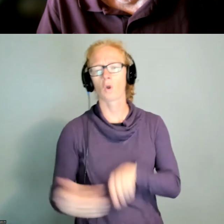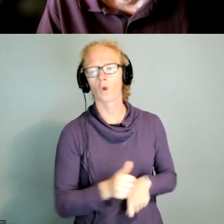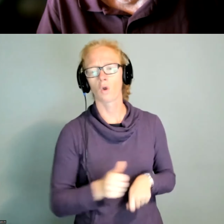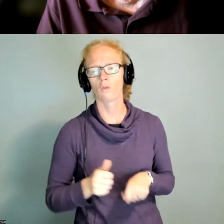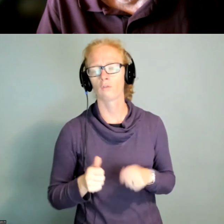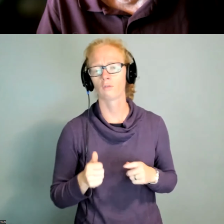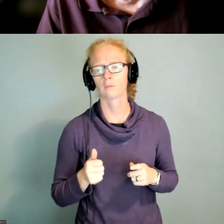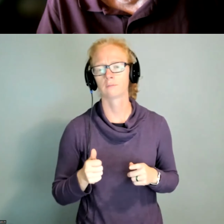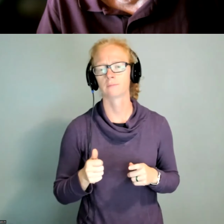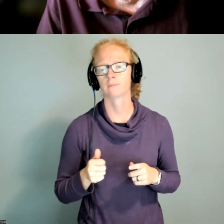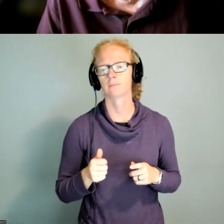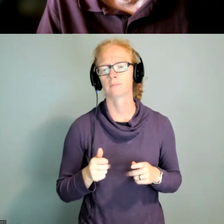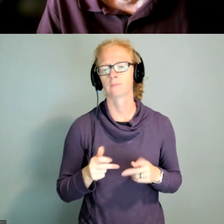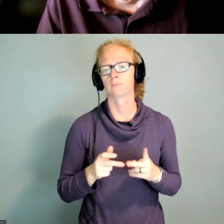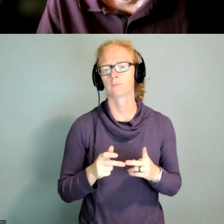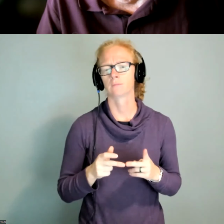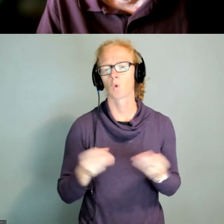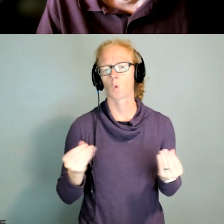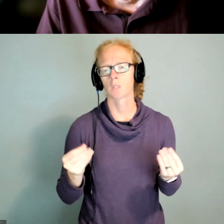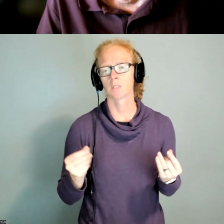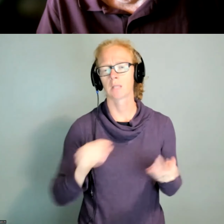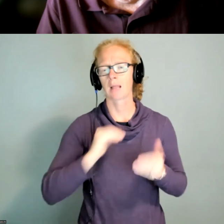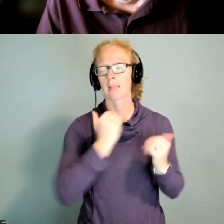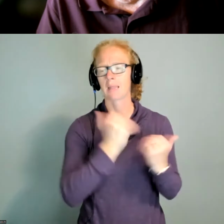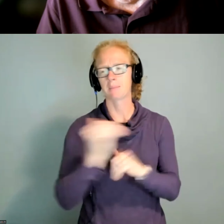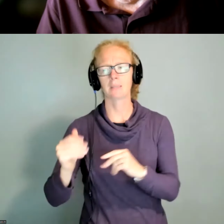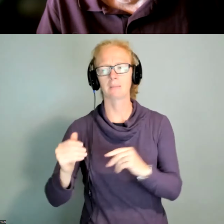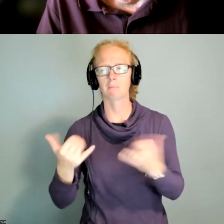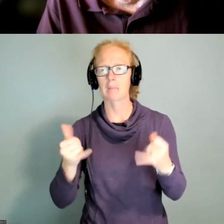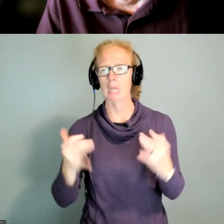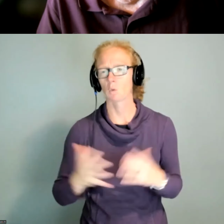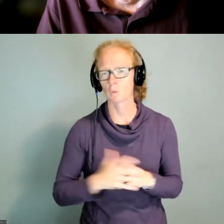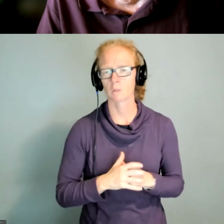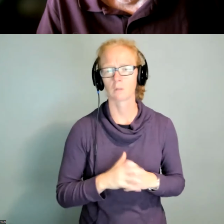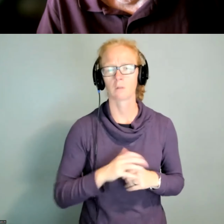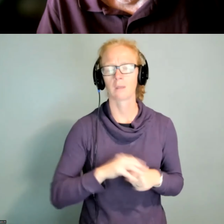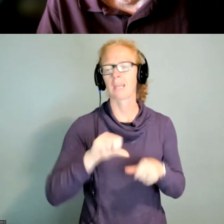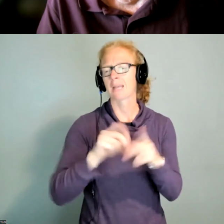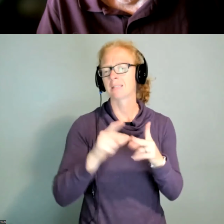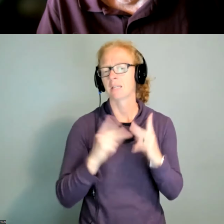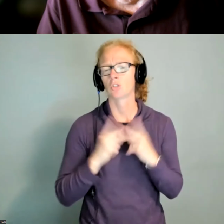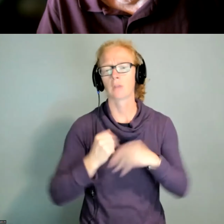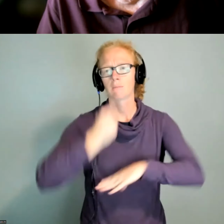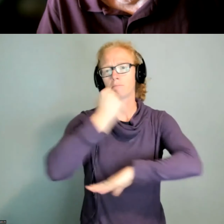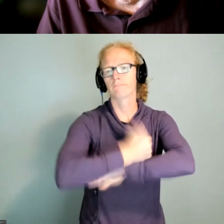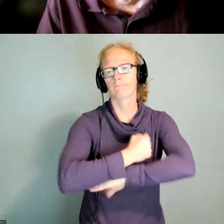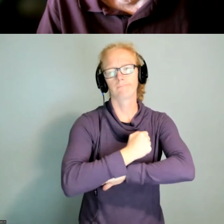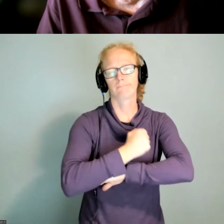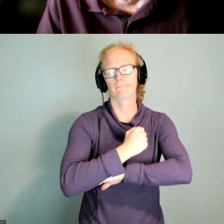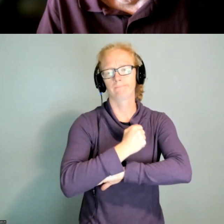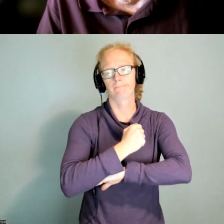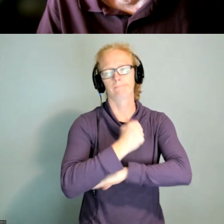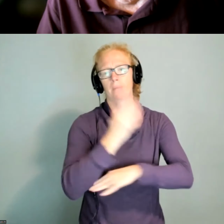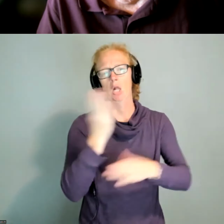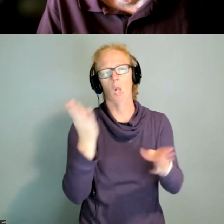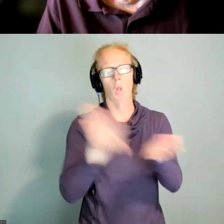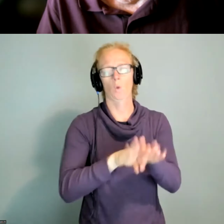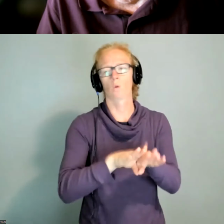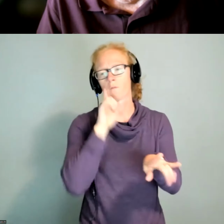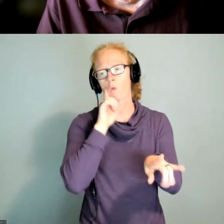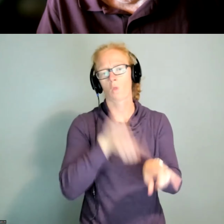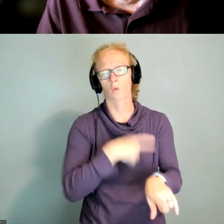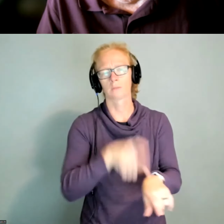have limited number of players on them, or gas stations that have been vacant for a while.